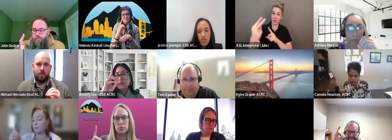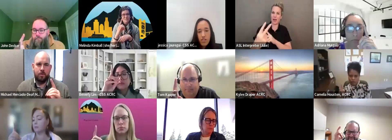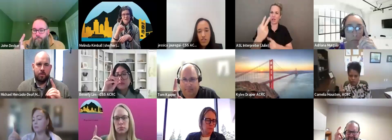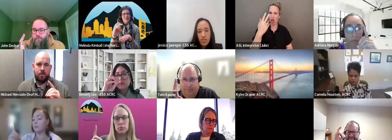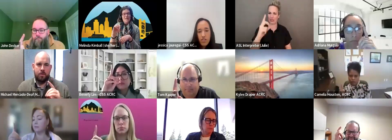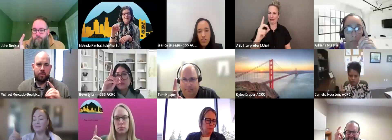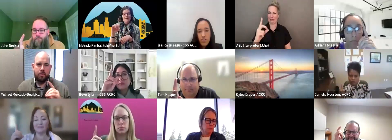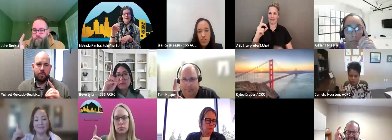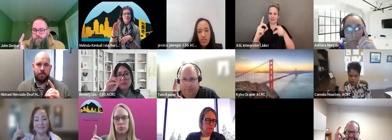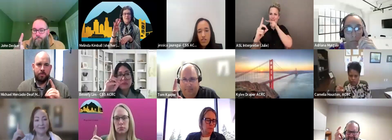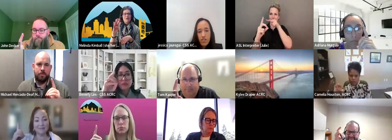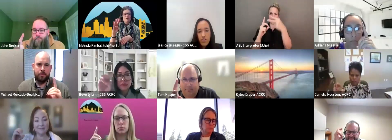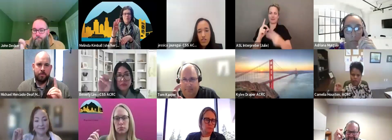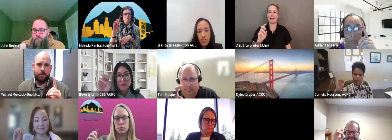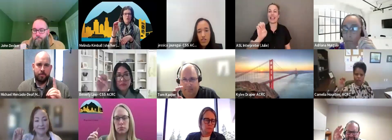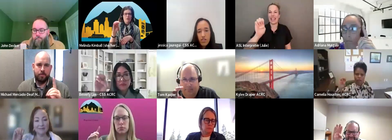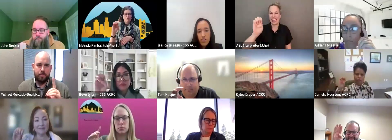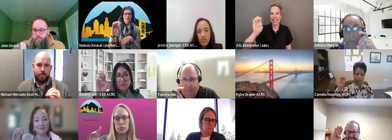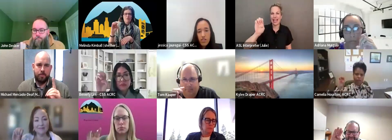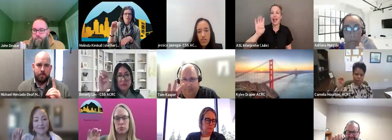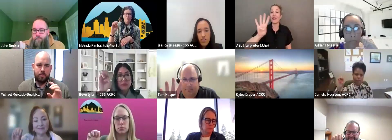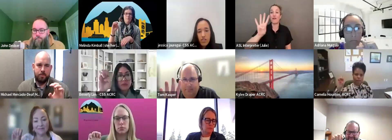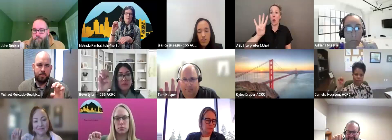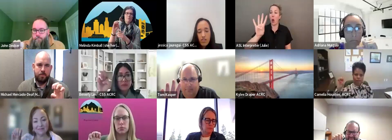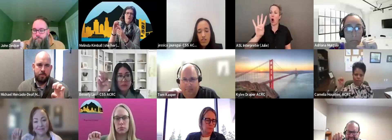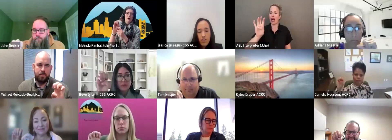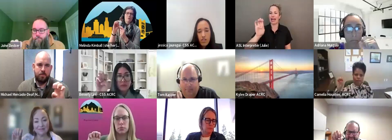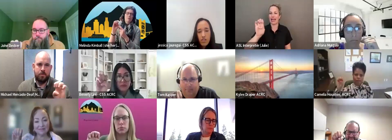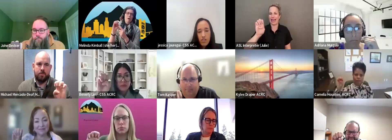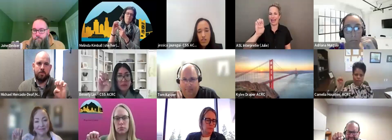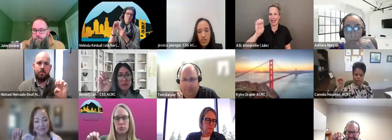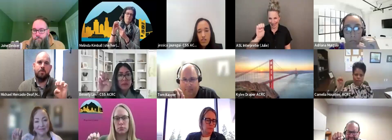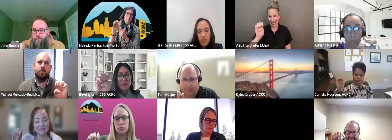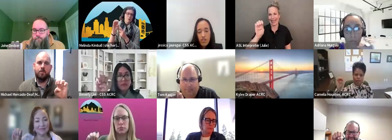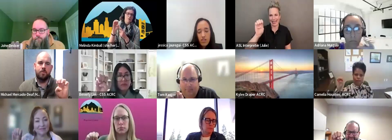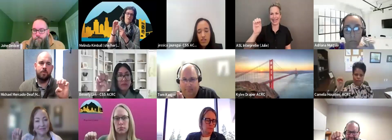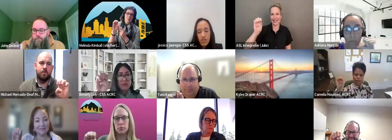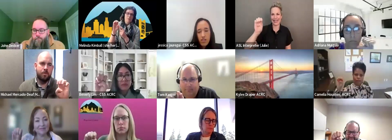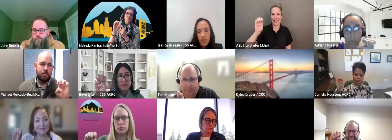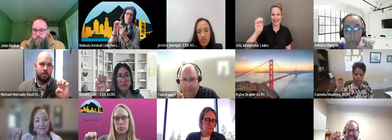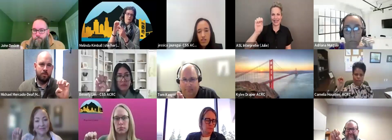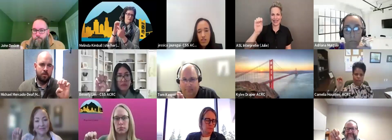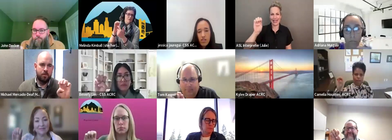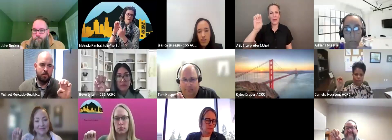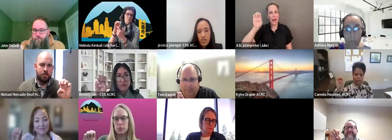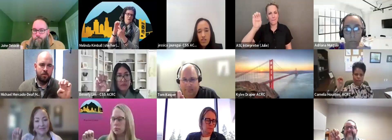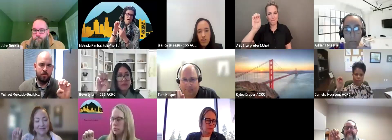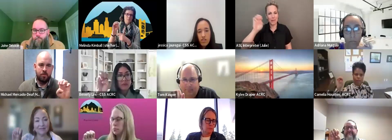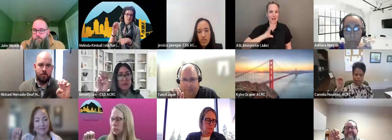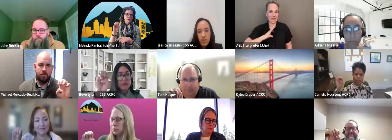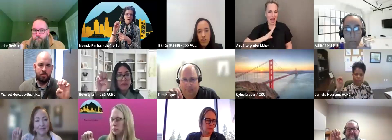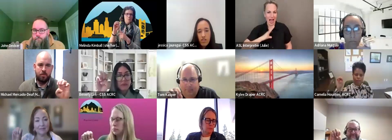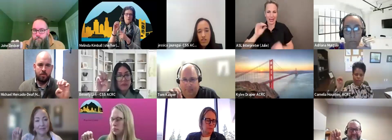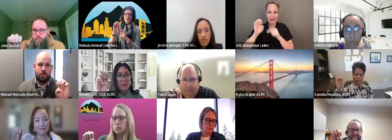D. E, you're going to take that 4, you're going to wrap it over on your thumb, or you can be up a little bit. That's fine too with the